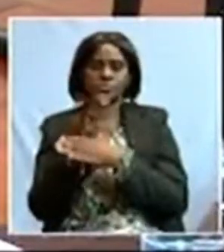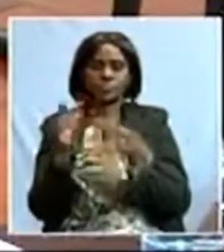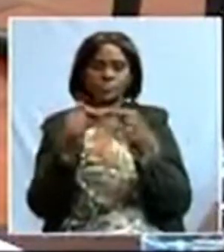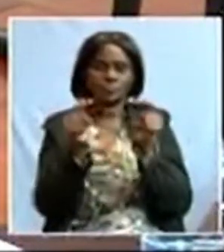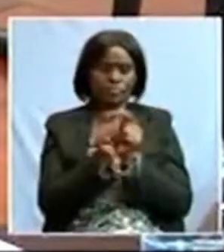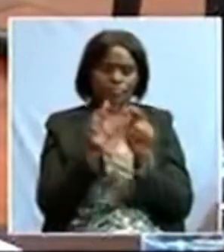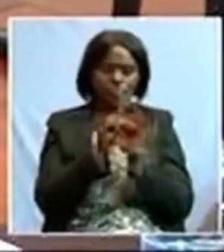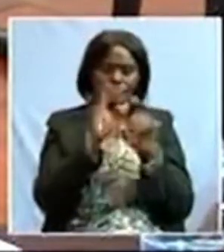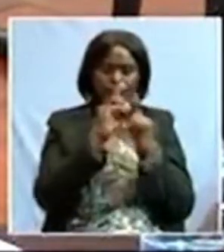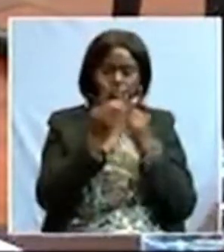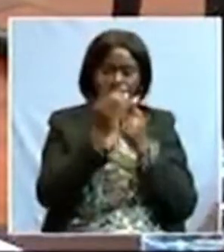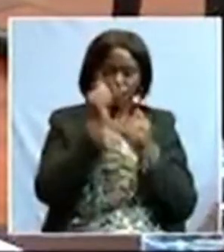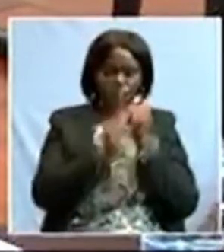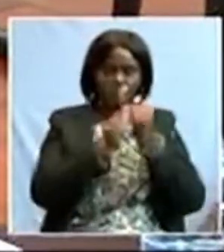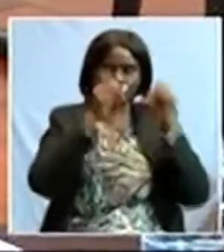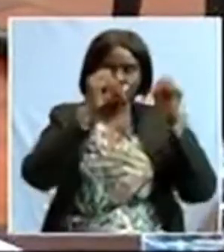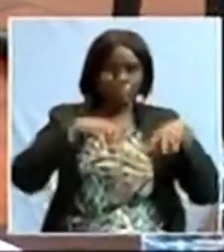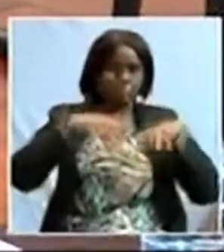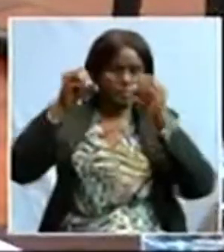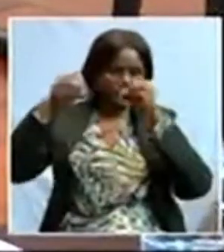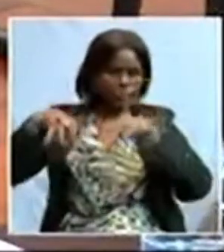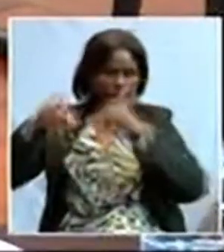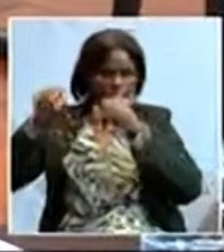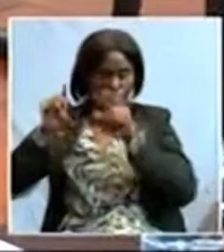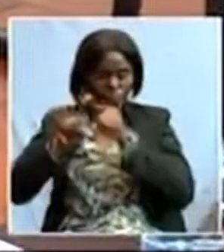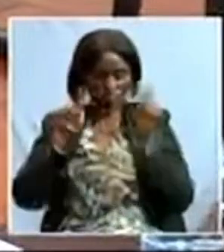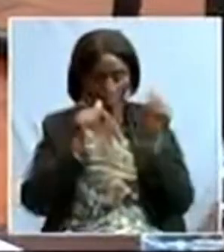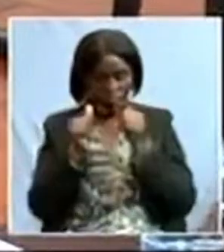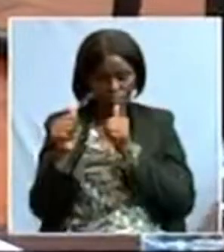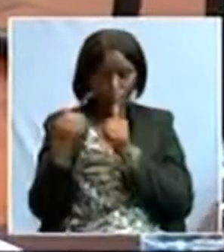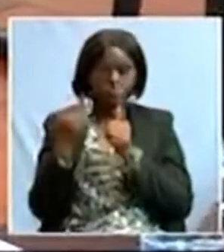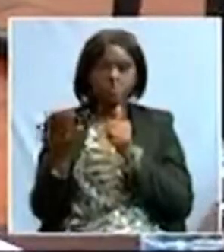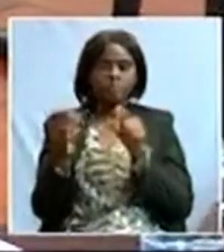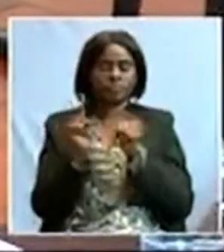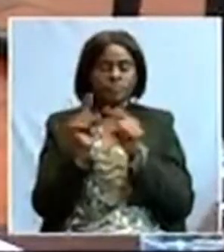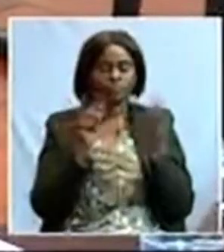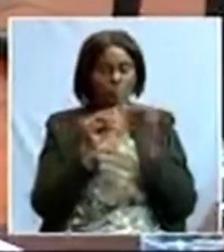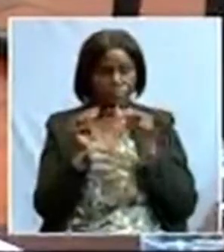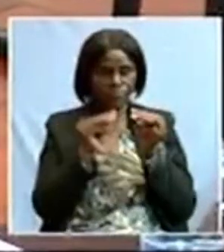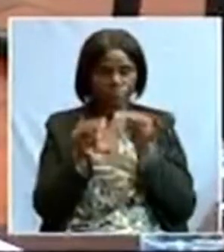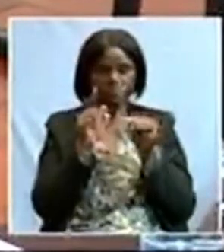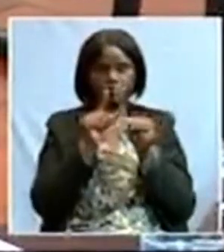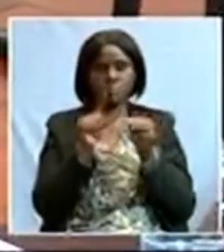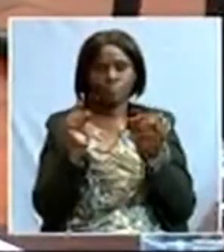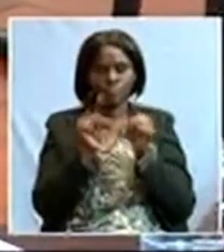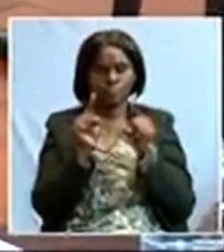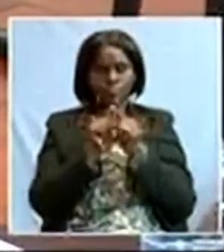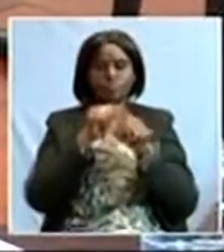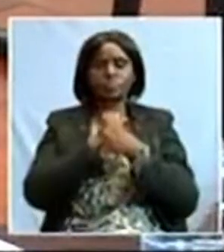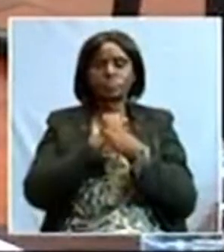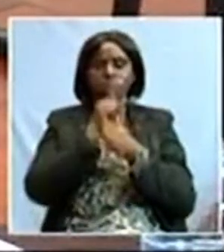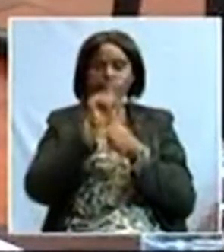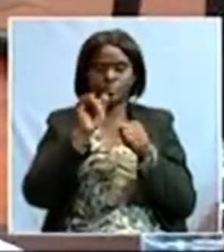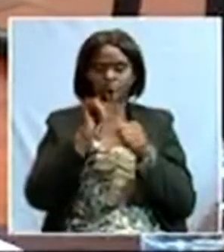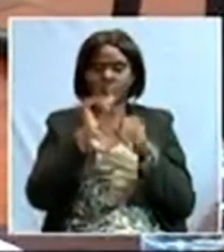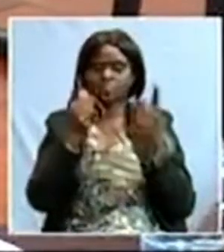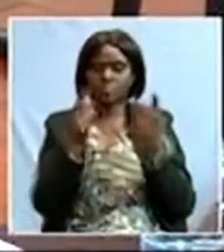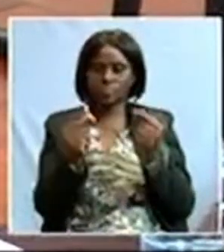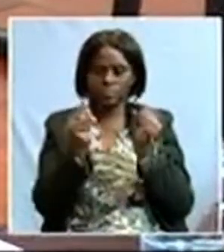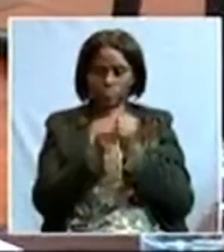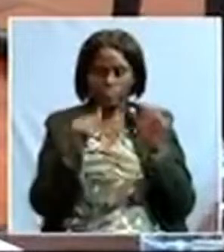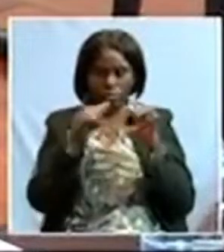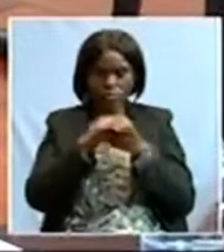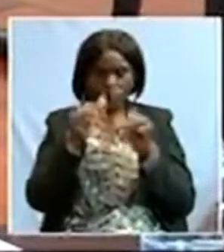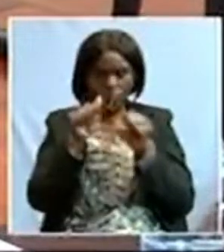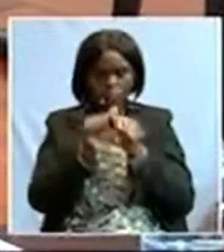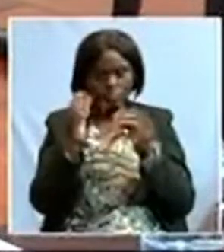in the district due to power outages. Action taken. Management ensured regular engagements with